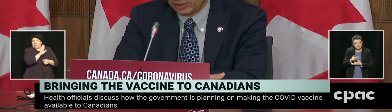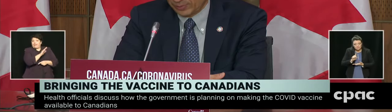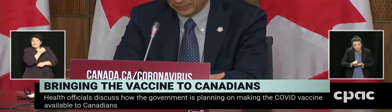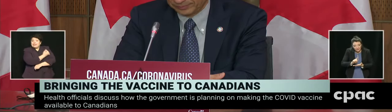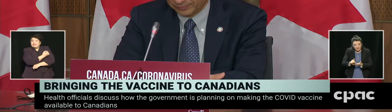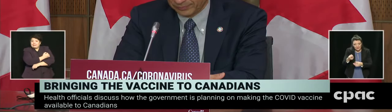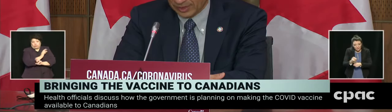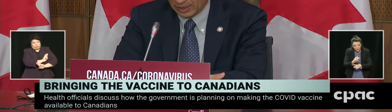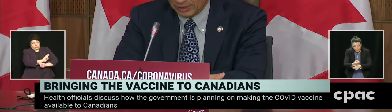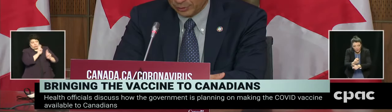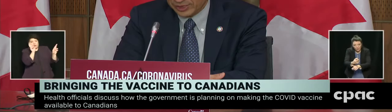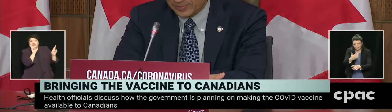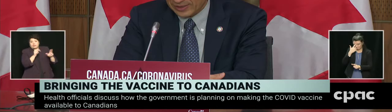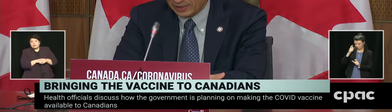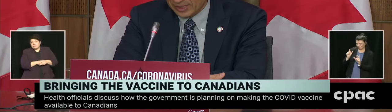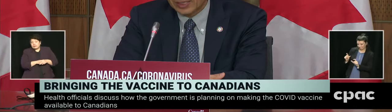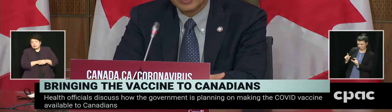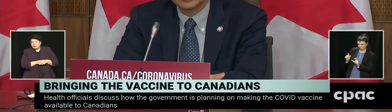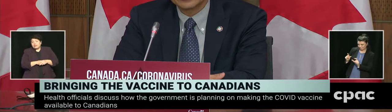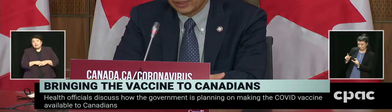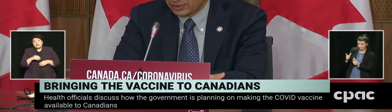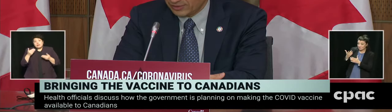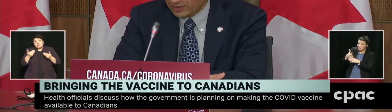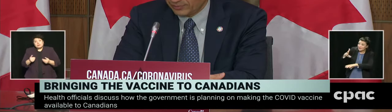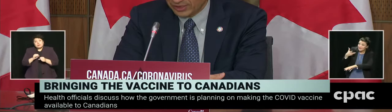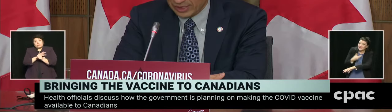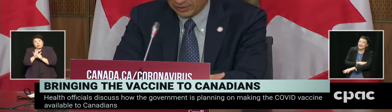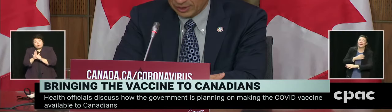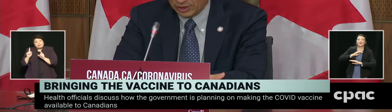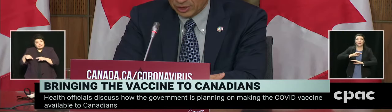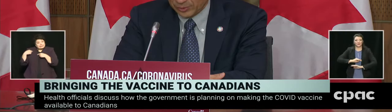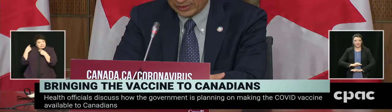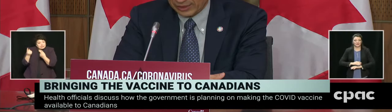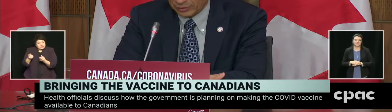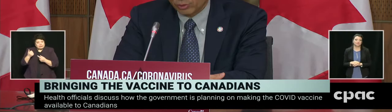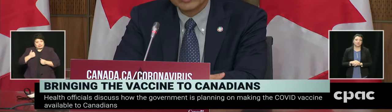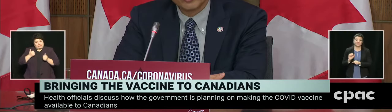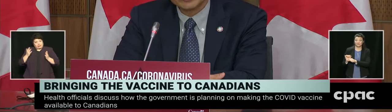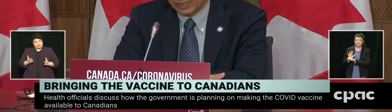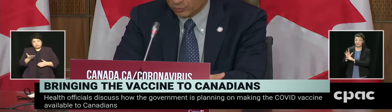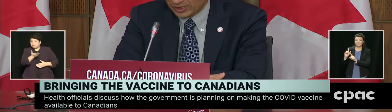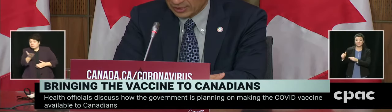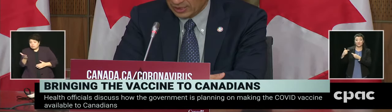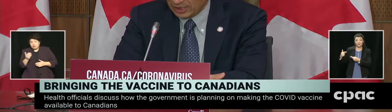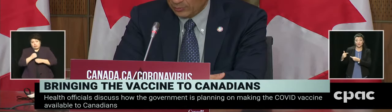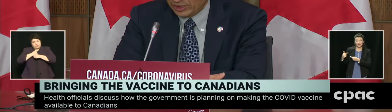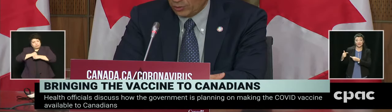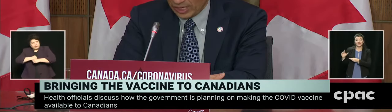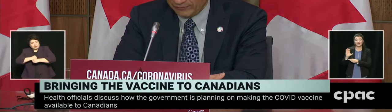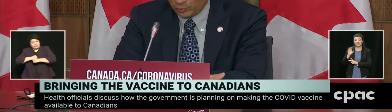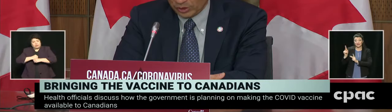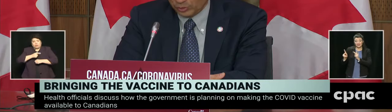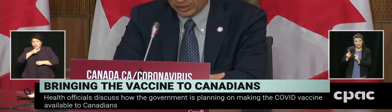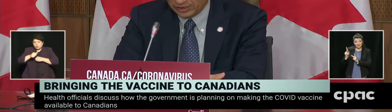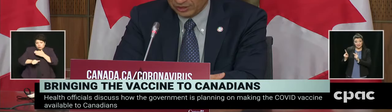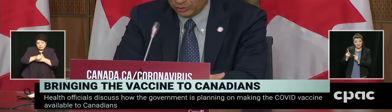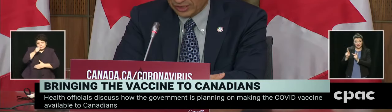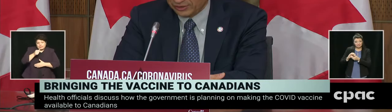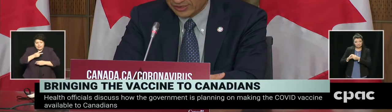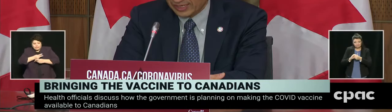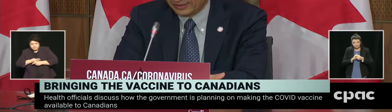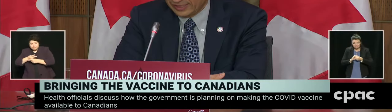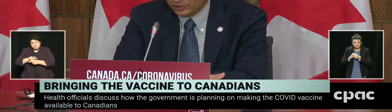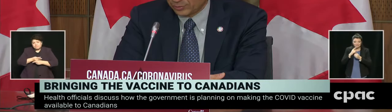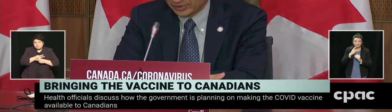become available. Through this pandemic, Canadians have come together to protect those most at risk, and we know everyone will continue